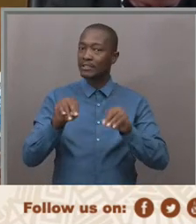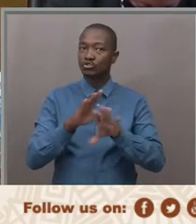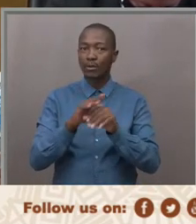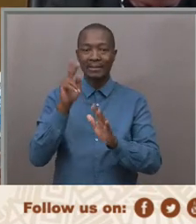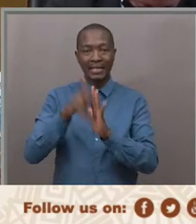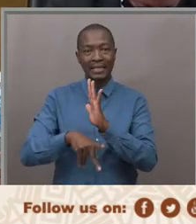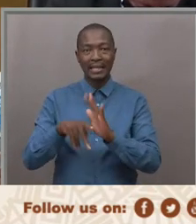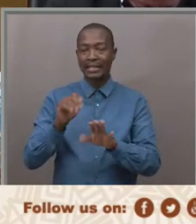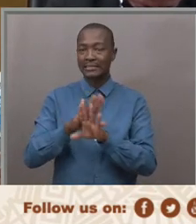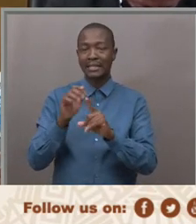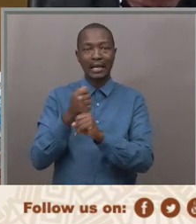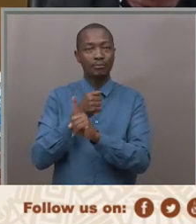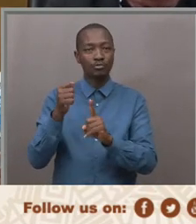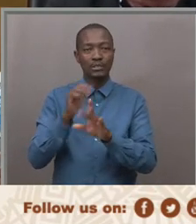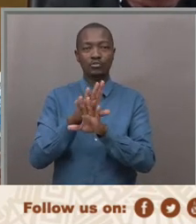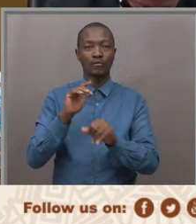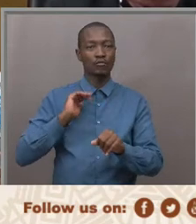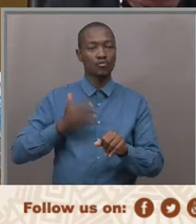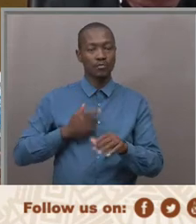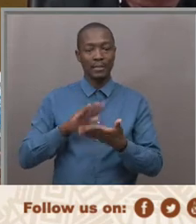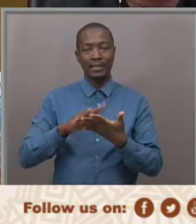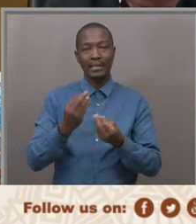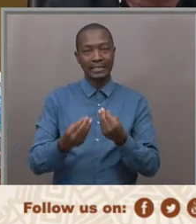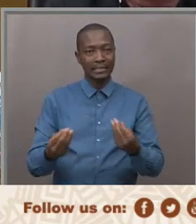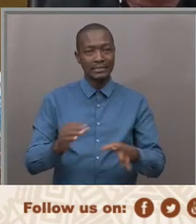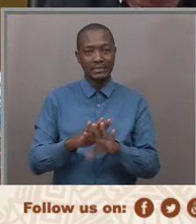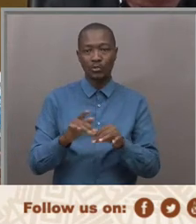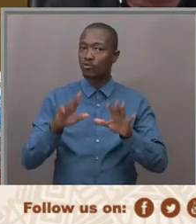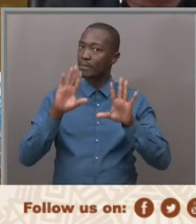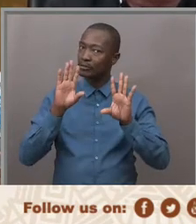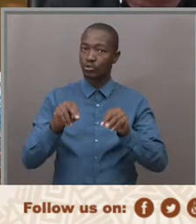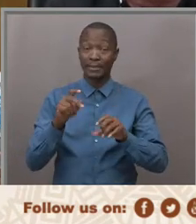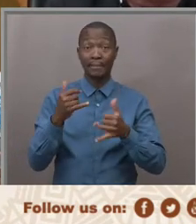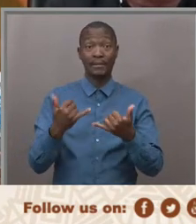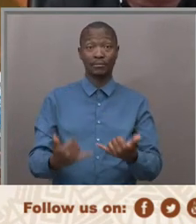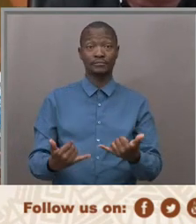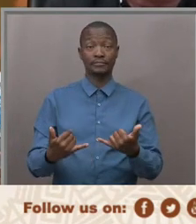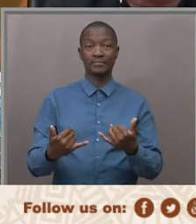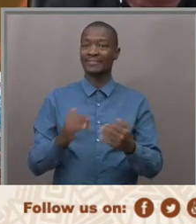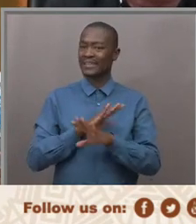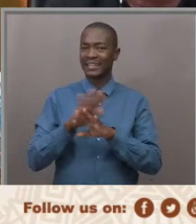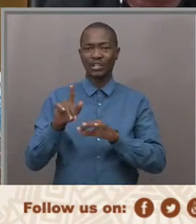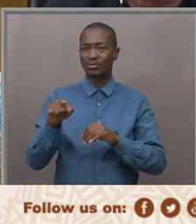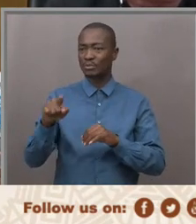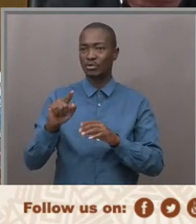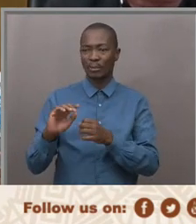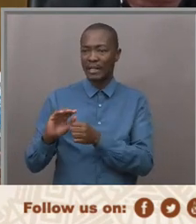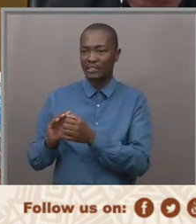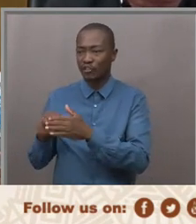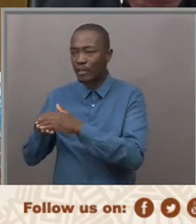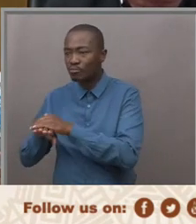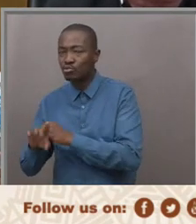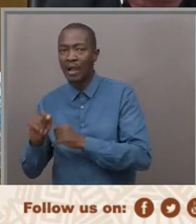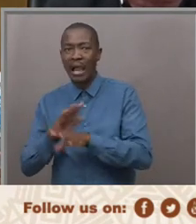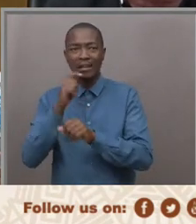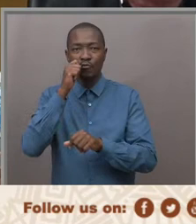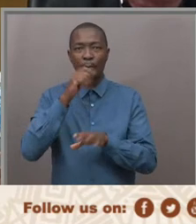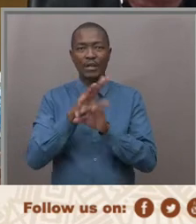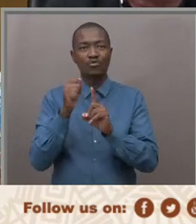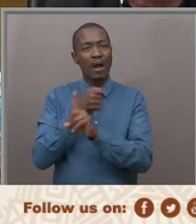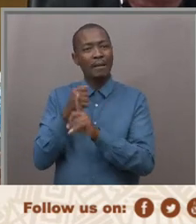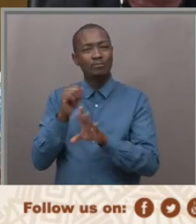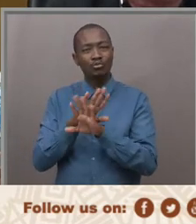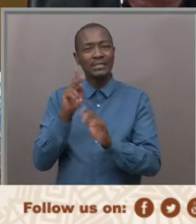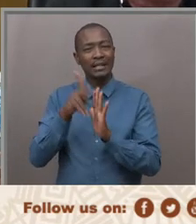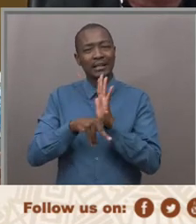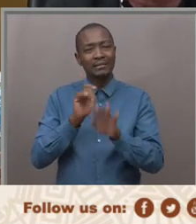and abusers of women and children on their track. There should be no place to hide for men who abuse and kill